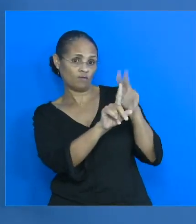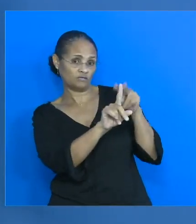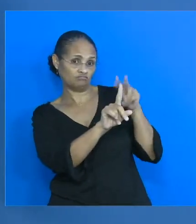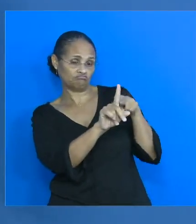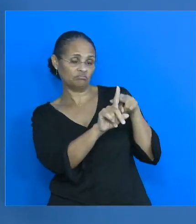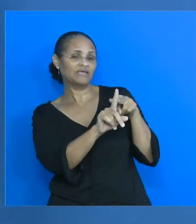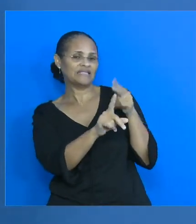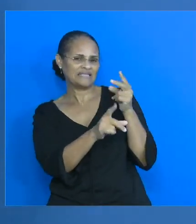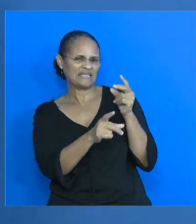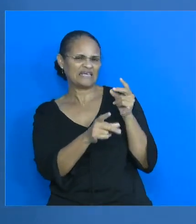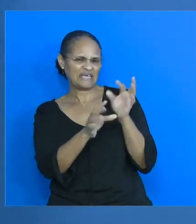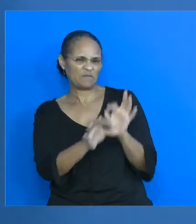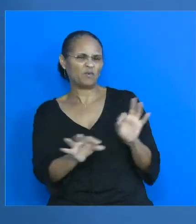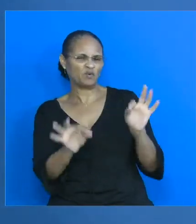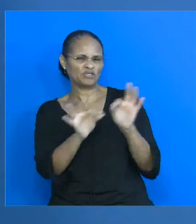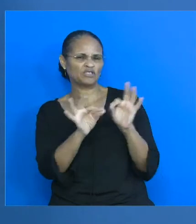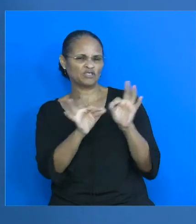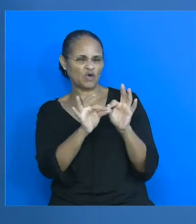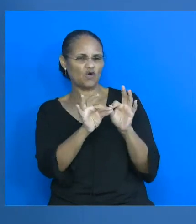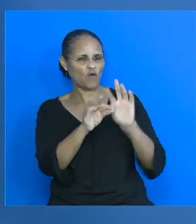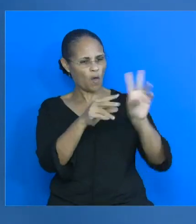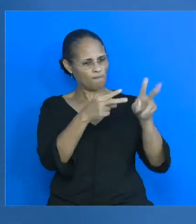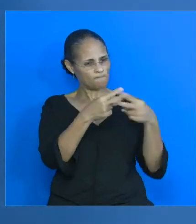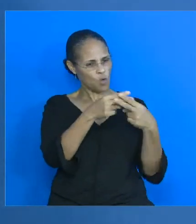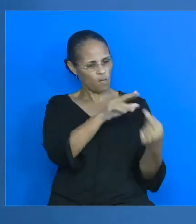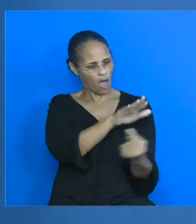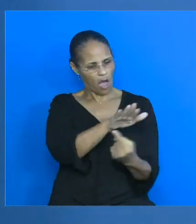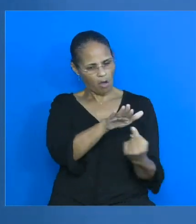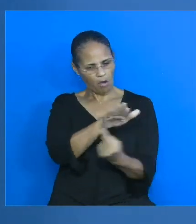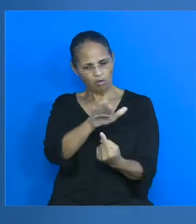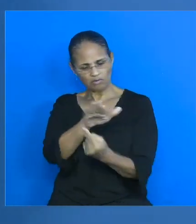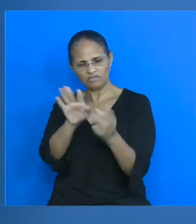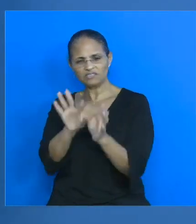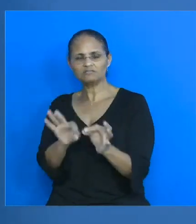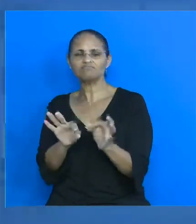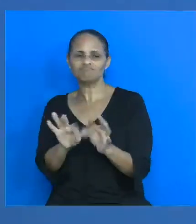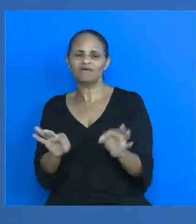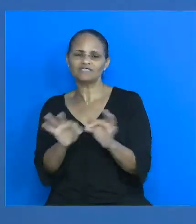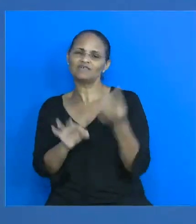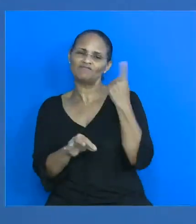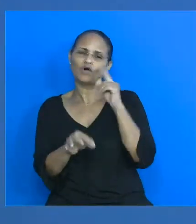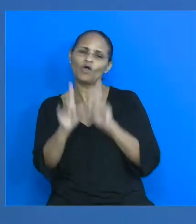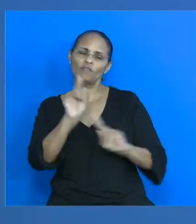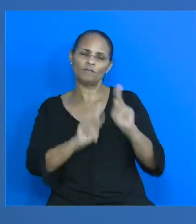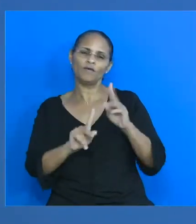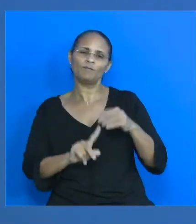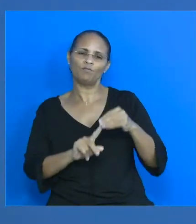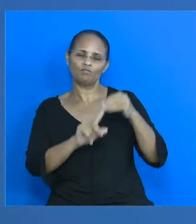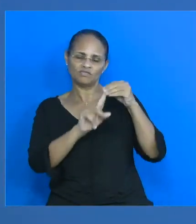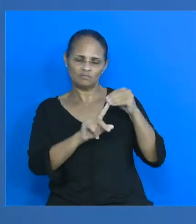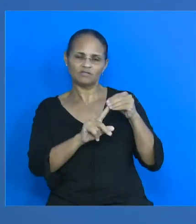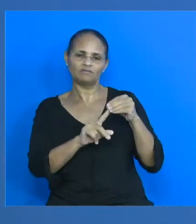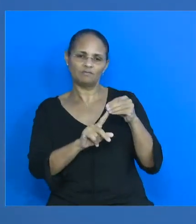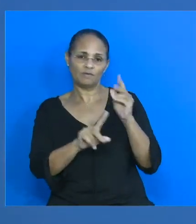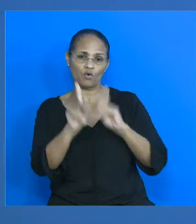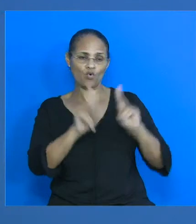importance of mobile quarantine, particularly for the students that are returning. Yes. Thank you. My next question